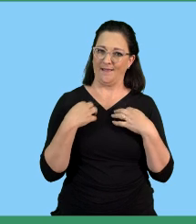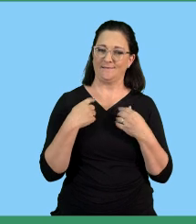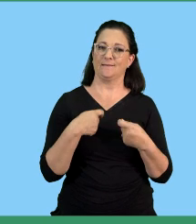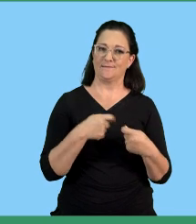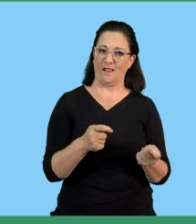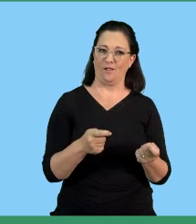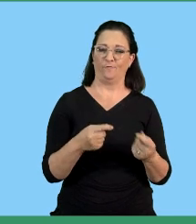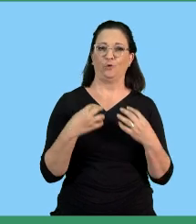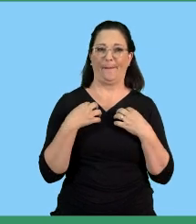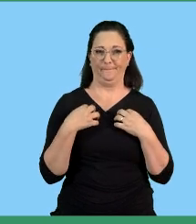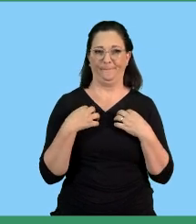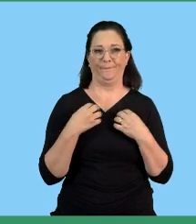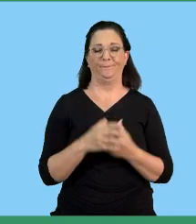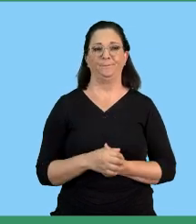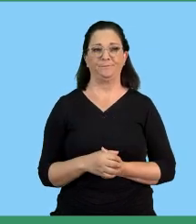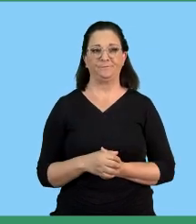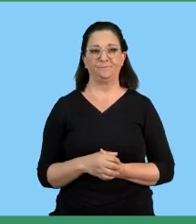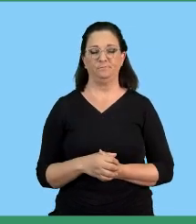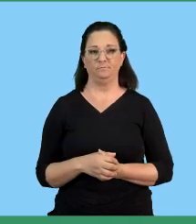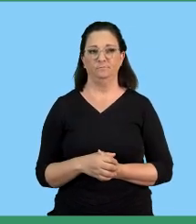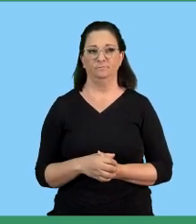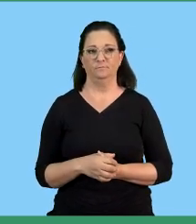assets. So we start with divestiture.